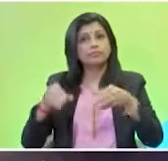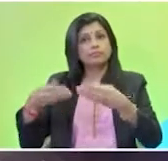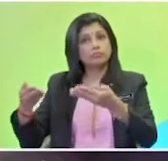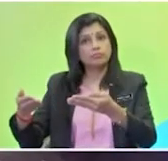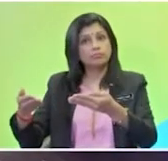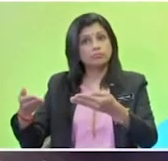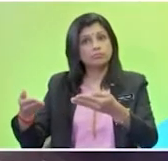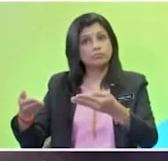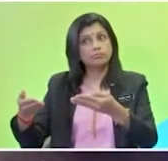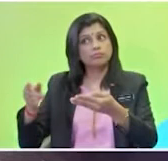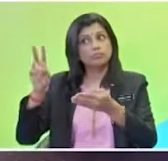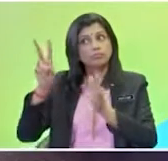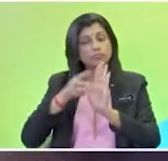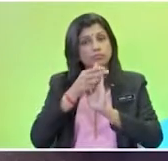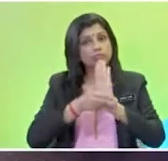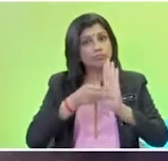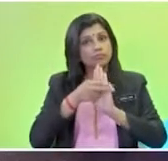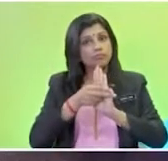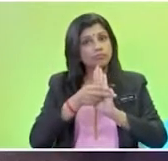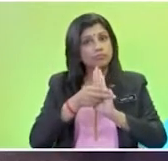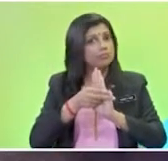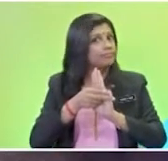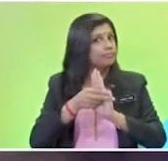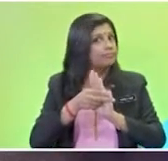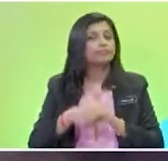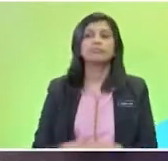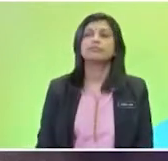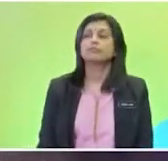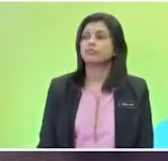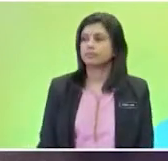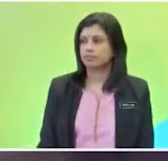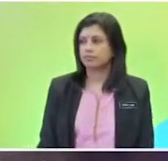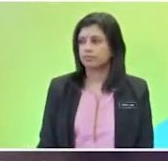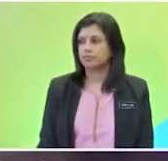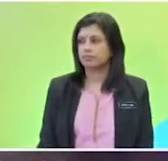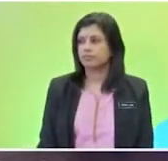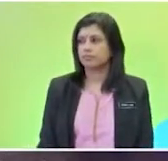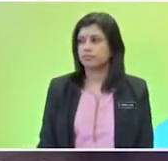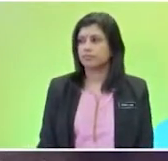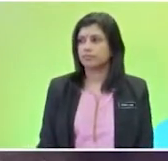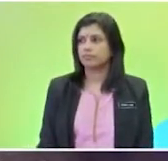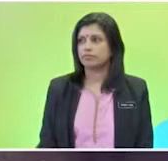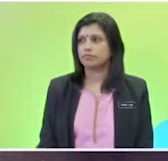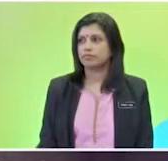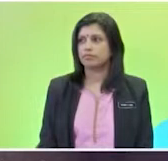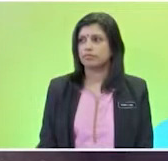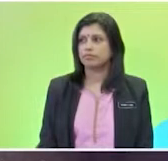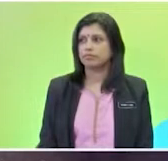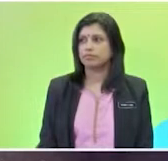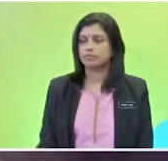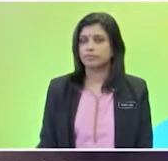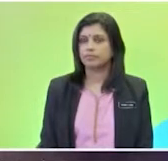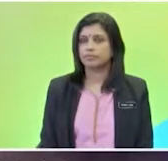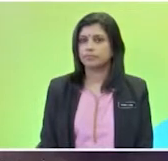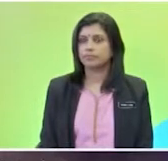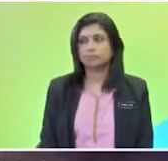the time. 2 hours here. Yes. Okay, let's do the calculation together with Kak Shafika, okay? All right, so the first one we